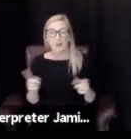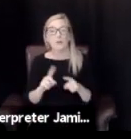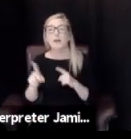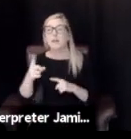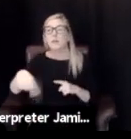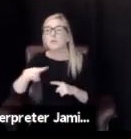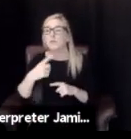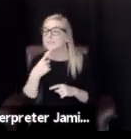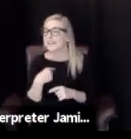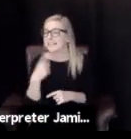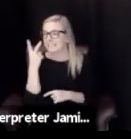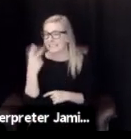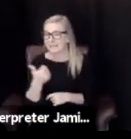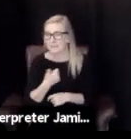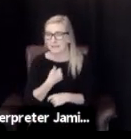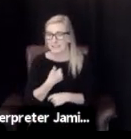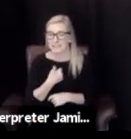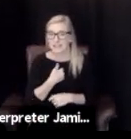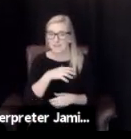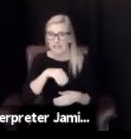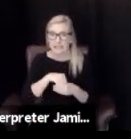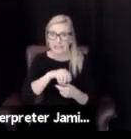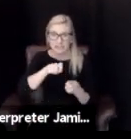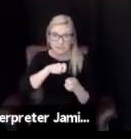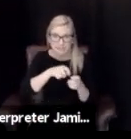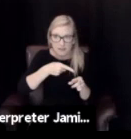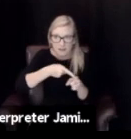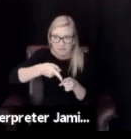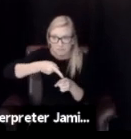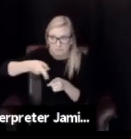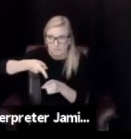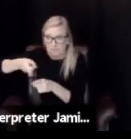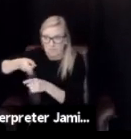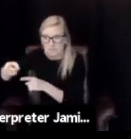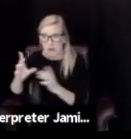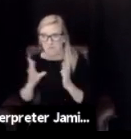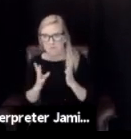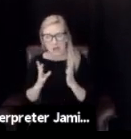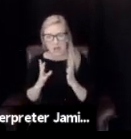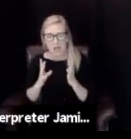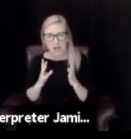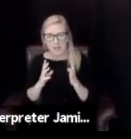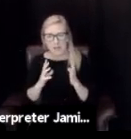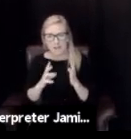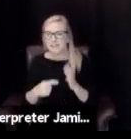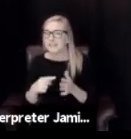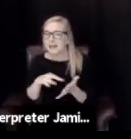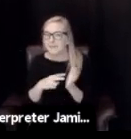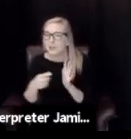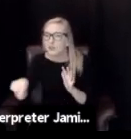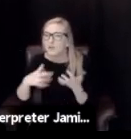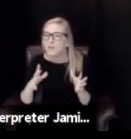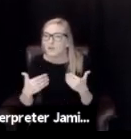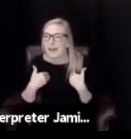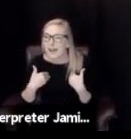I see myself in particular areas, that's not a bad thing, because that tells me here's where my niche is gonna be. And